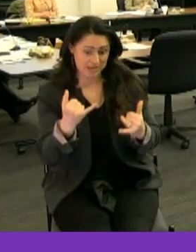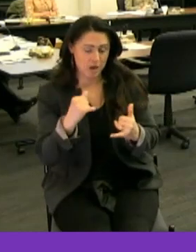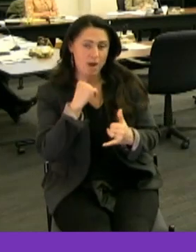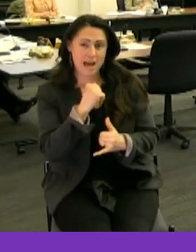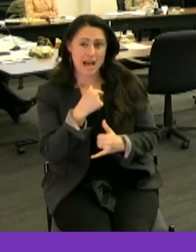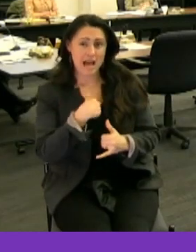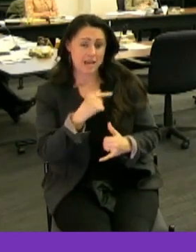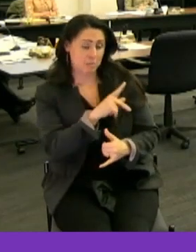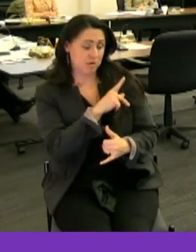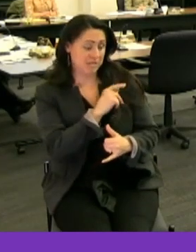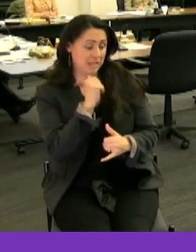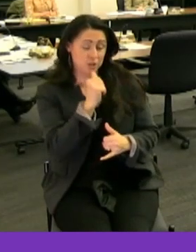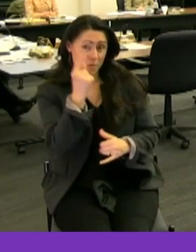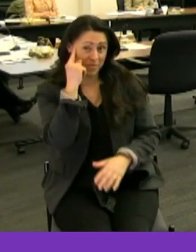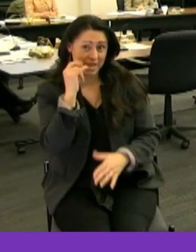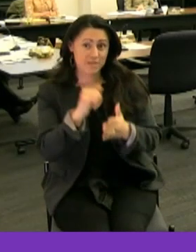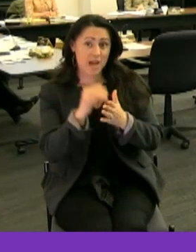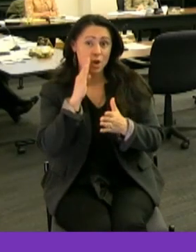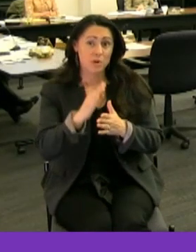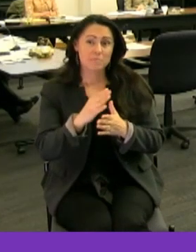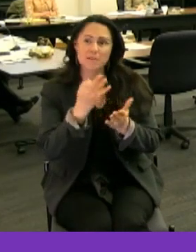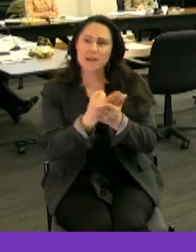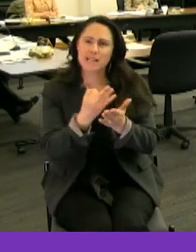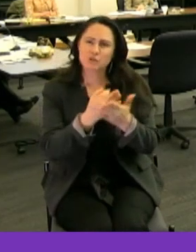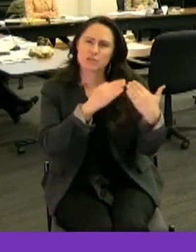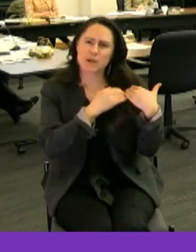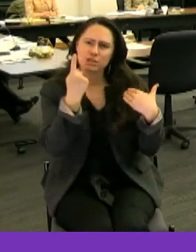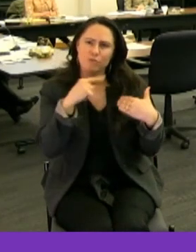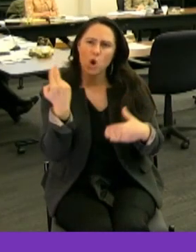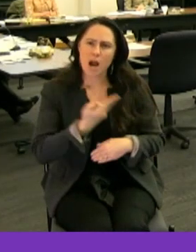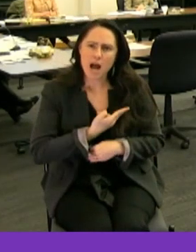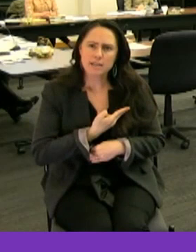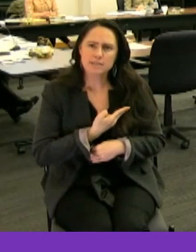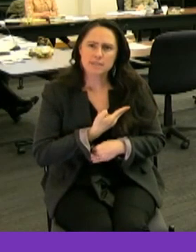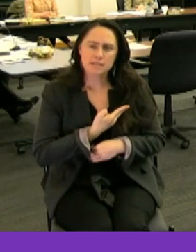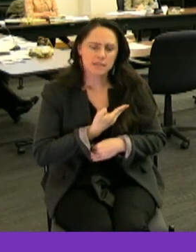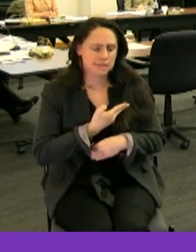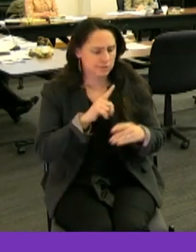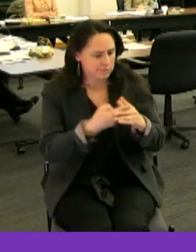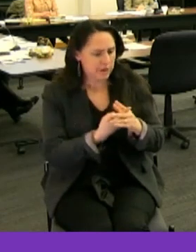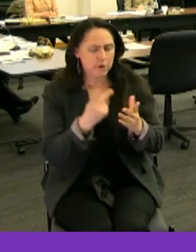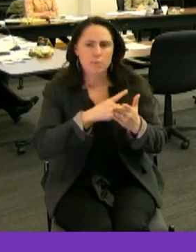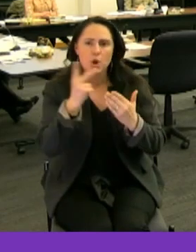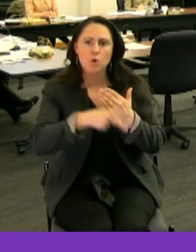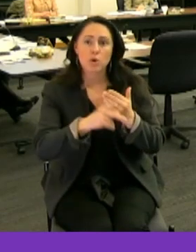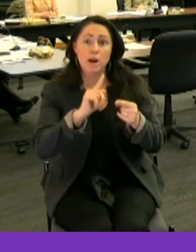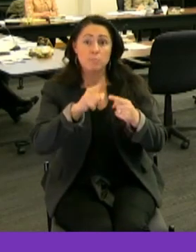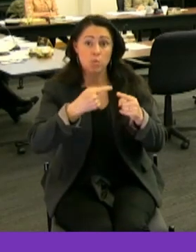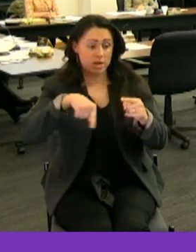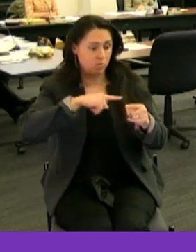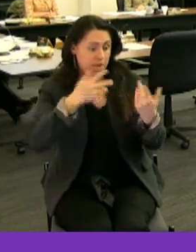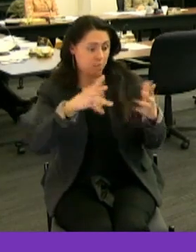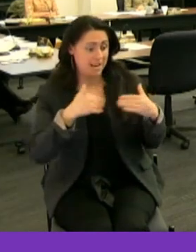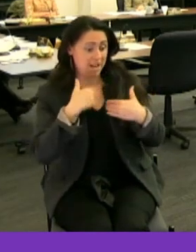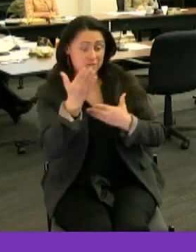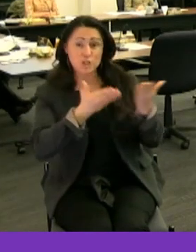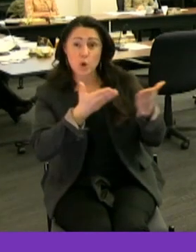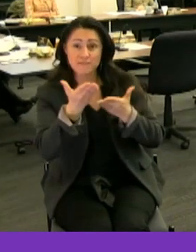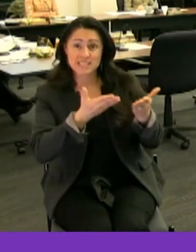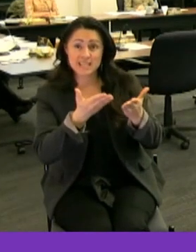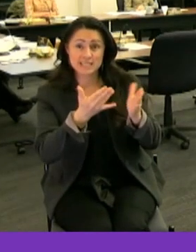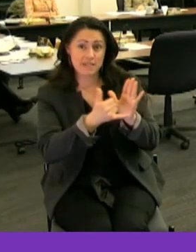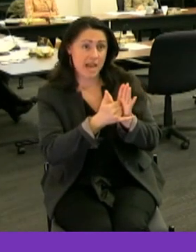think that it would be financially responsible for us to enact a program when we already have